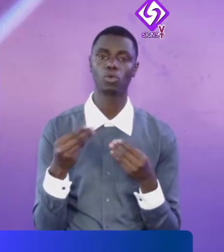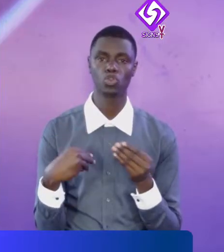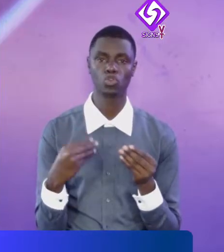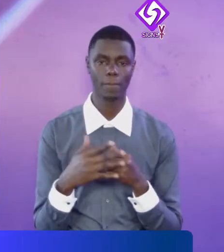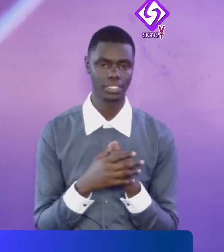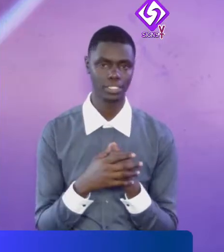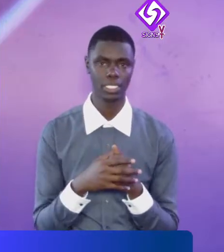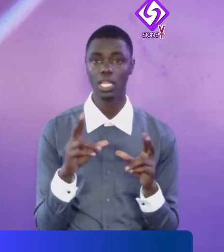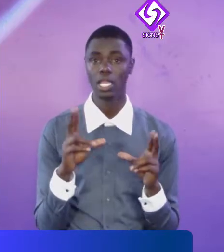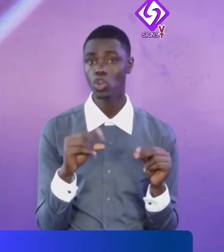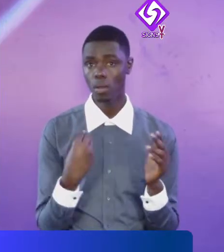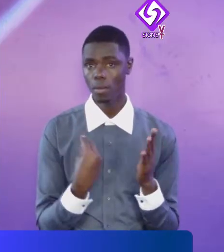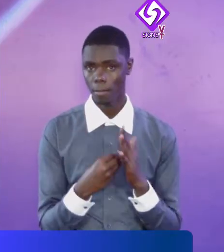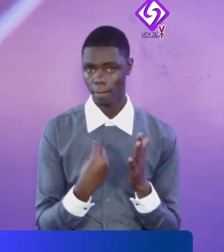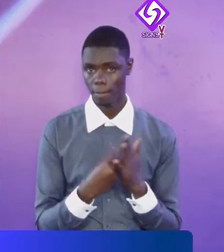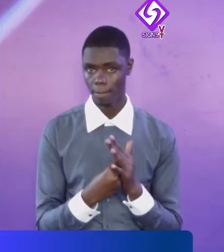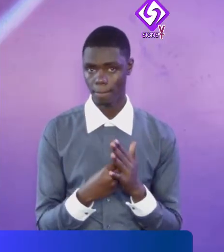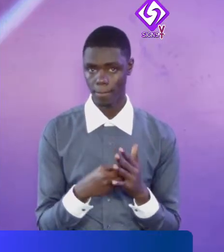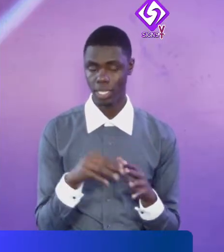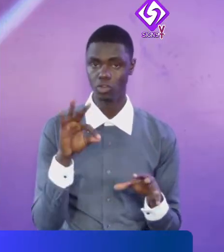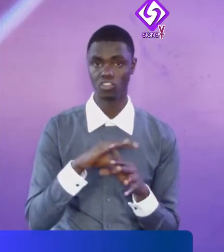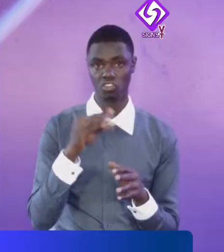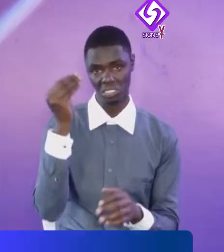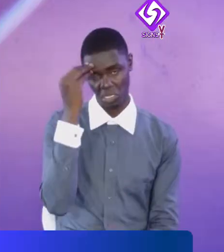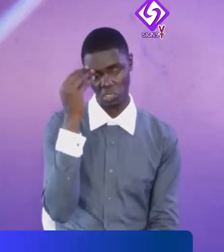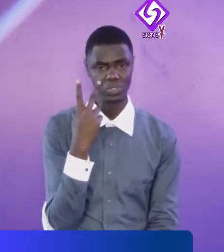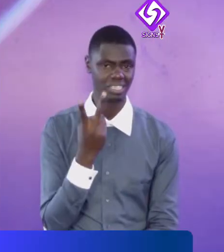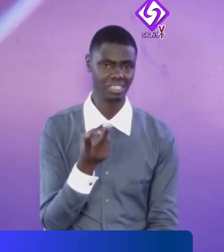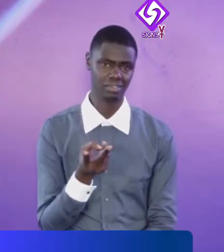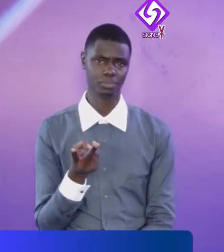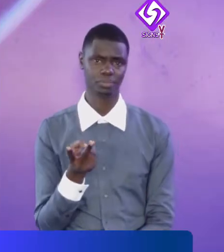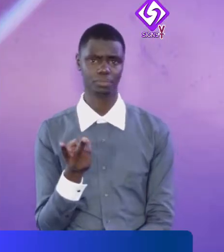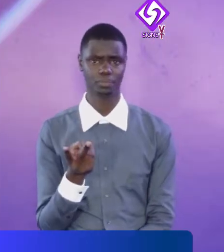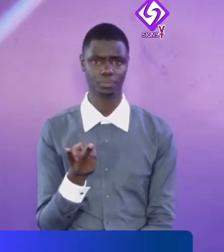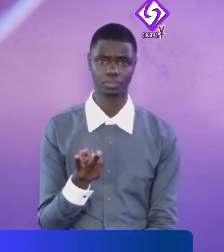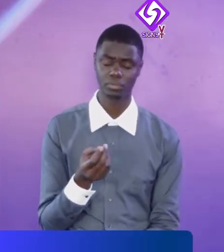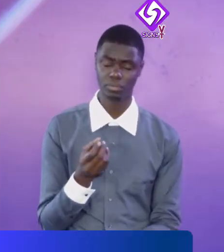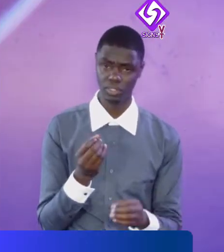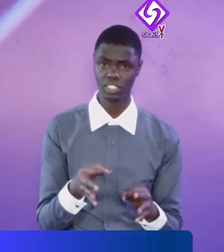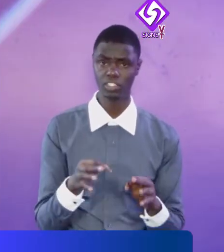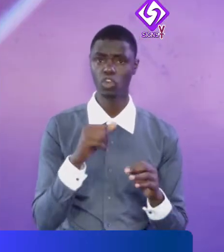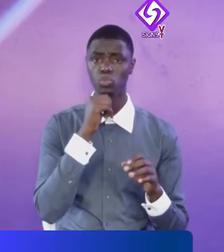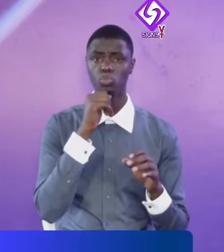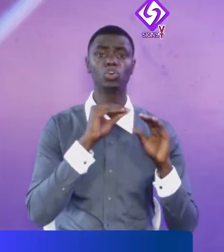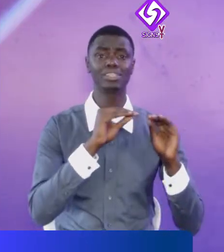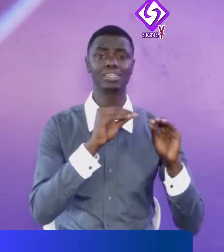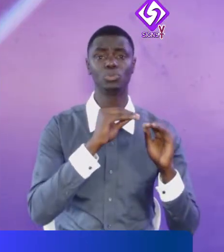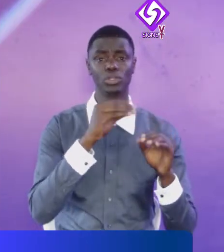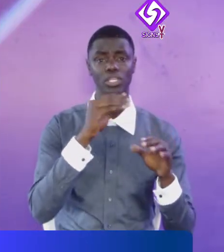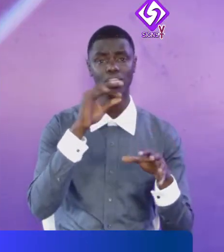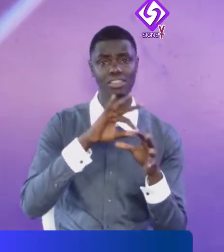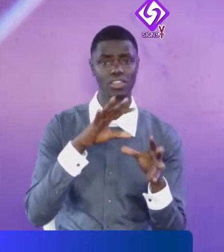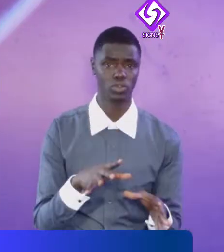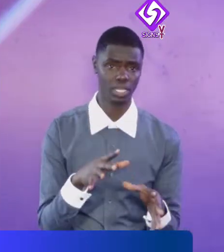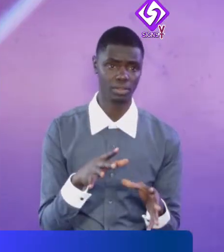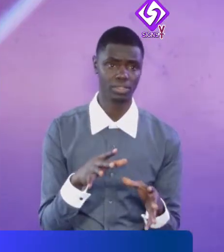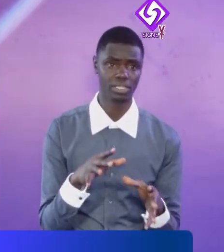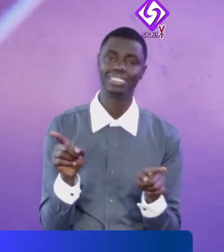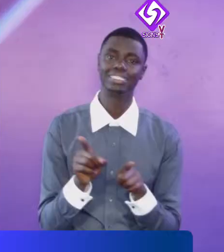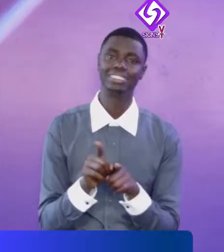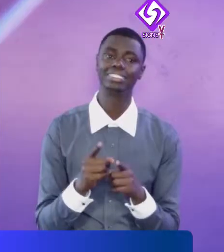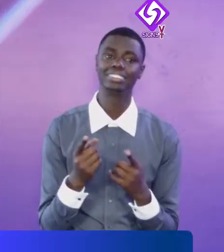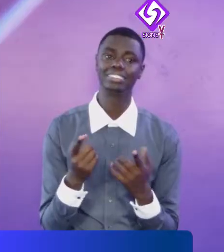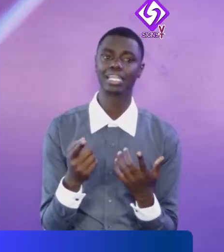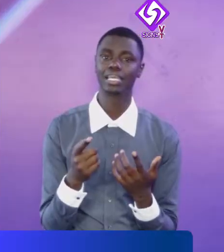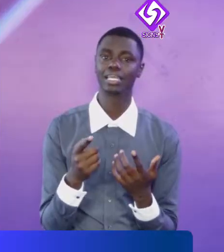no shilling on voter education. So if you don't educate the voter, it's like a monkey with a